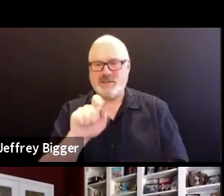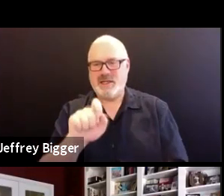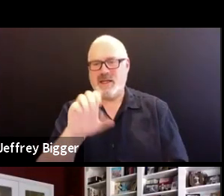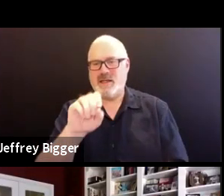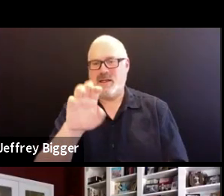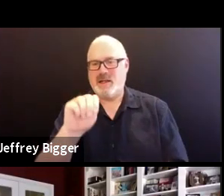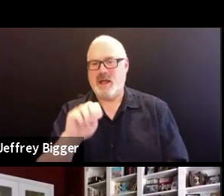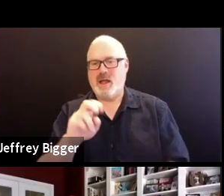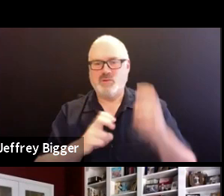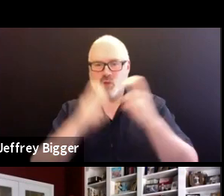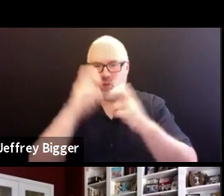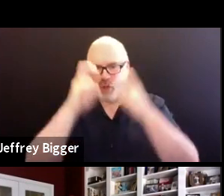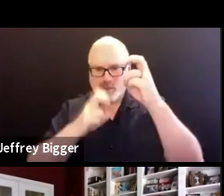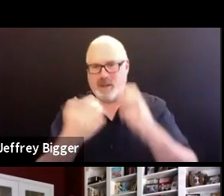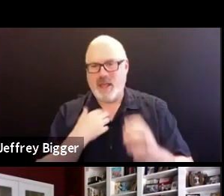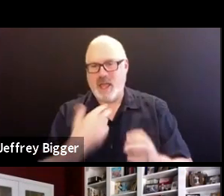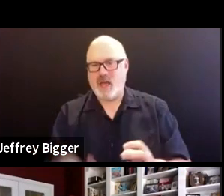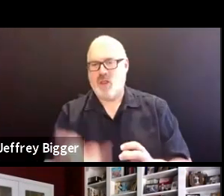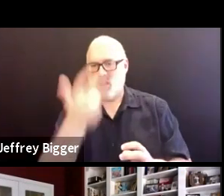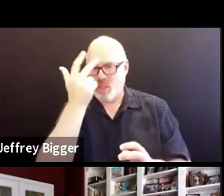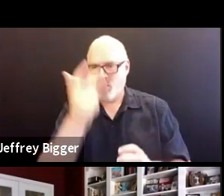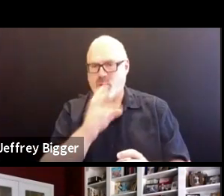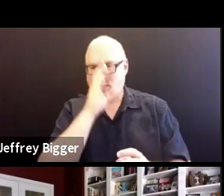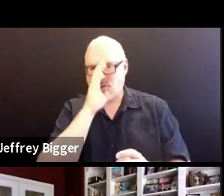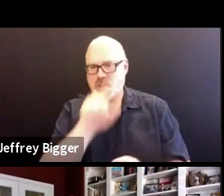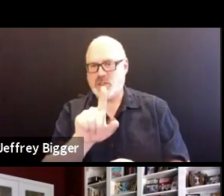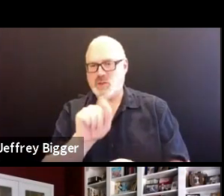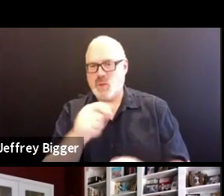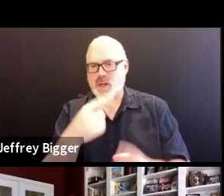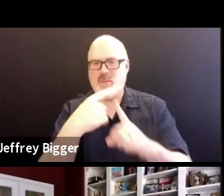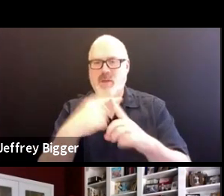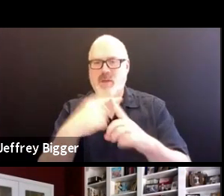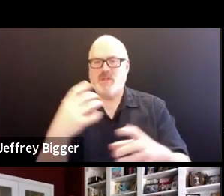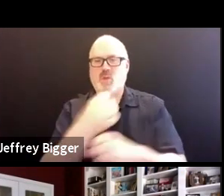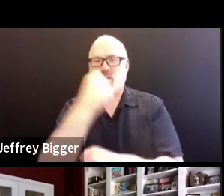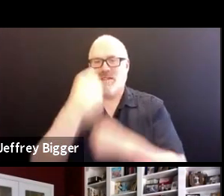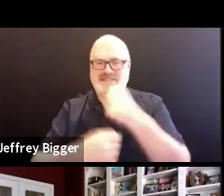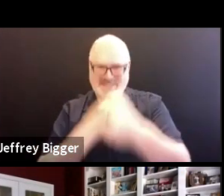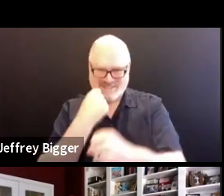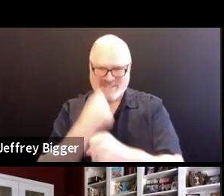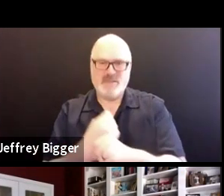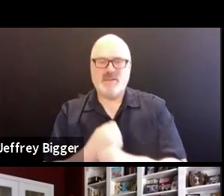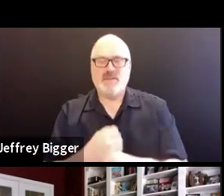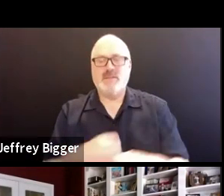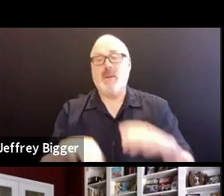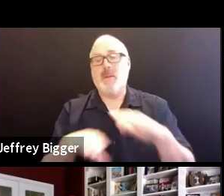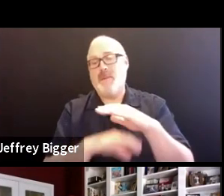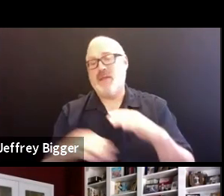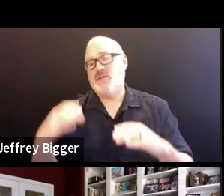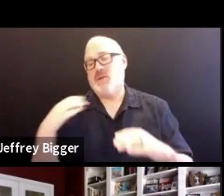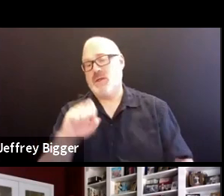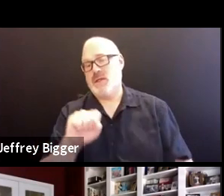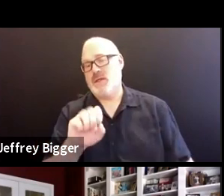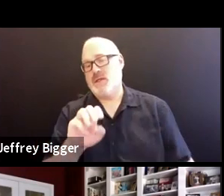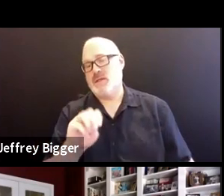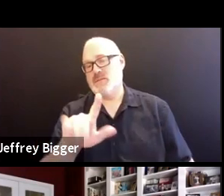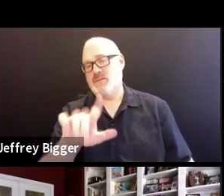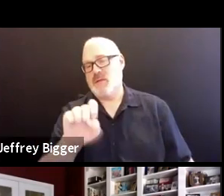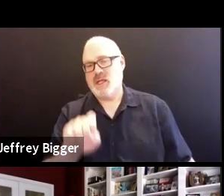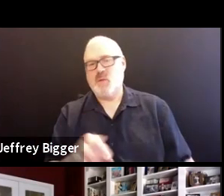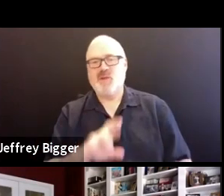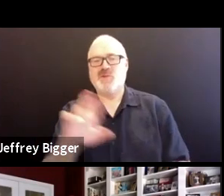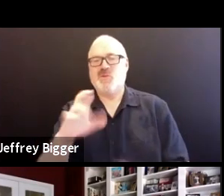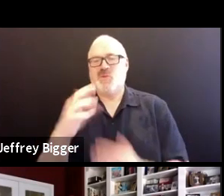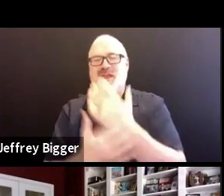and had 3 straight 20-plus win seasons. Basically, Coach Smiley was the right-hand person